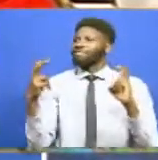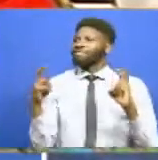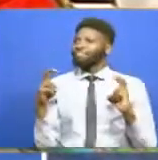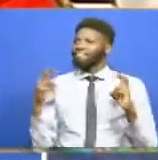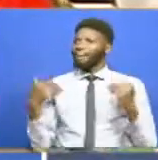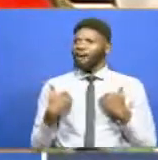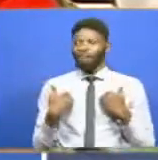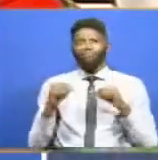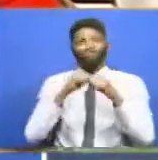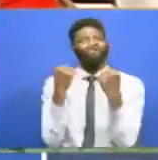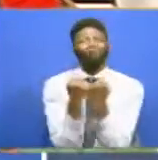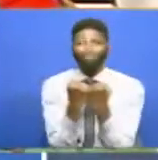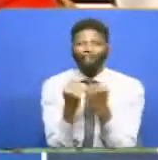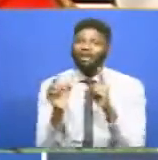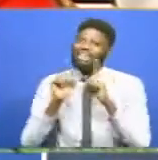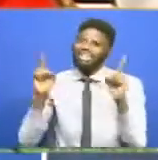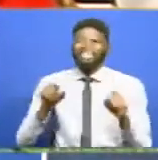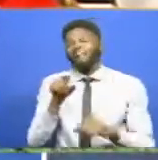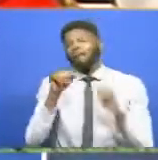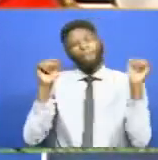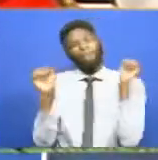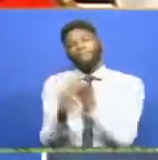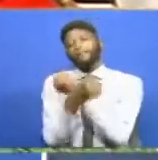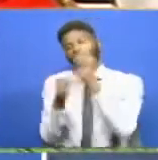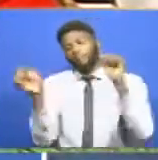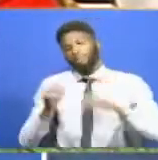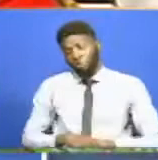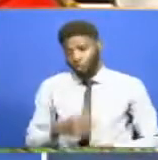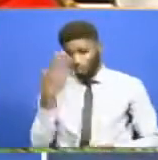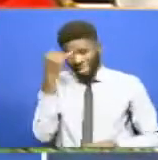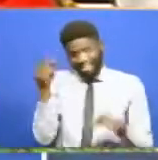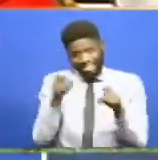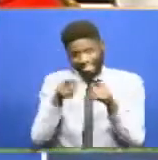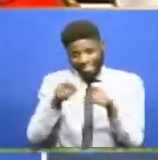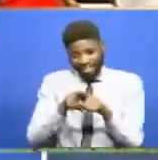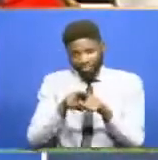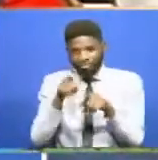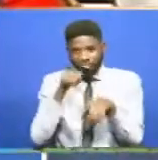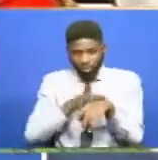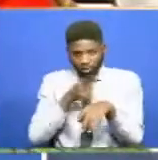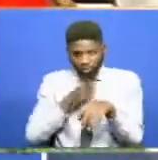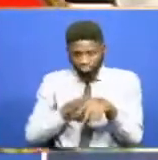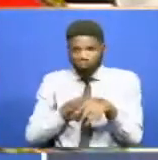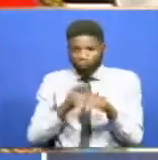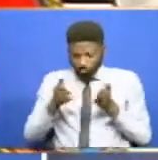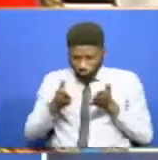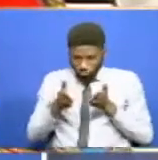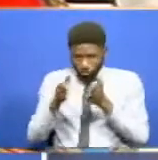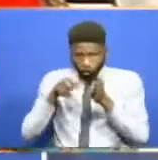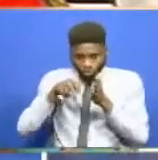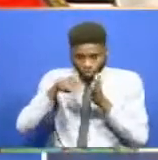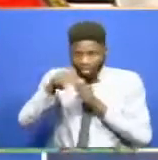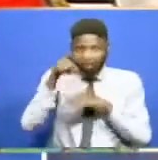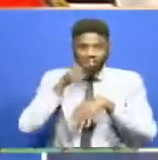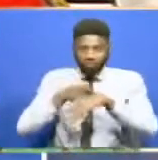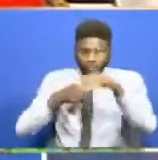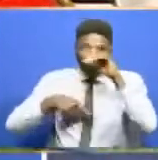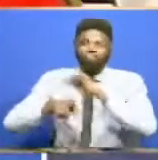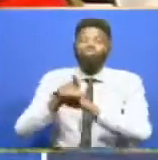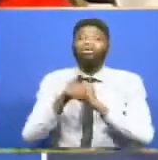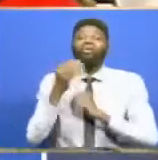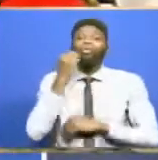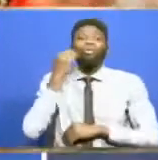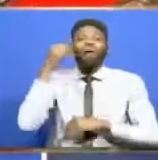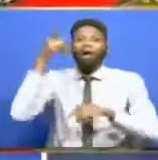social distancing was next to impossible, because even in the corridors where they walk while they're going home, you won't tell someone